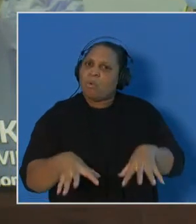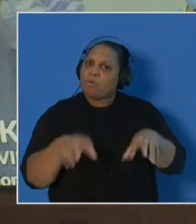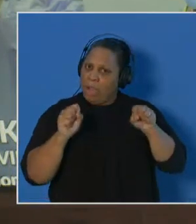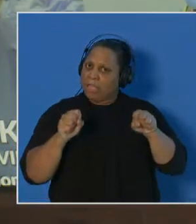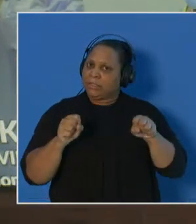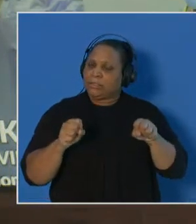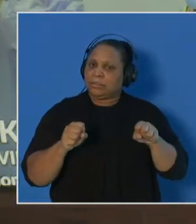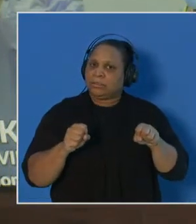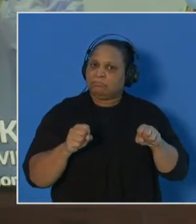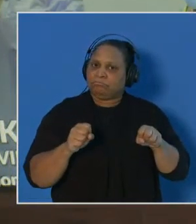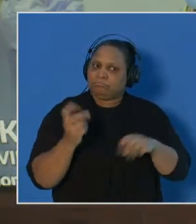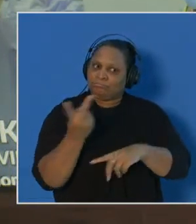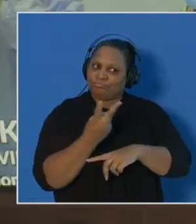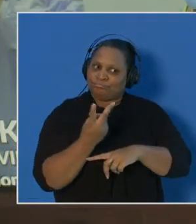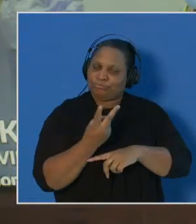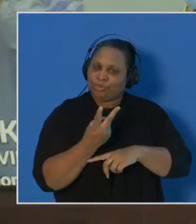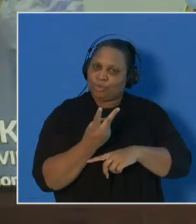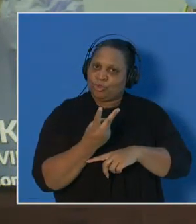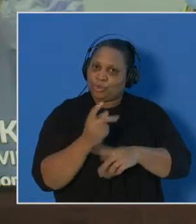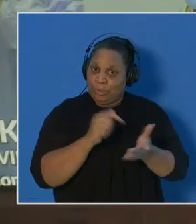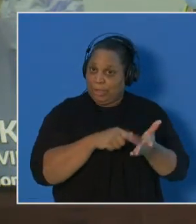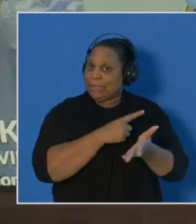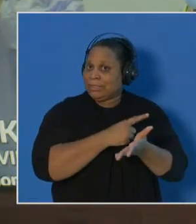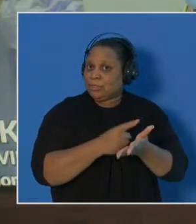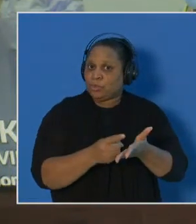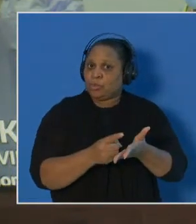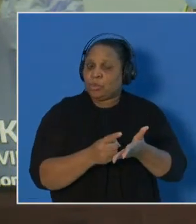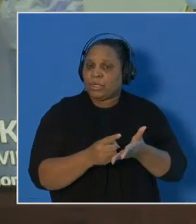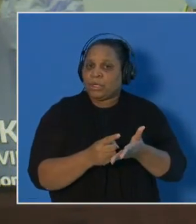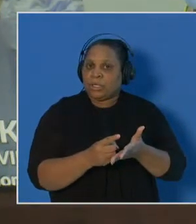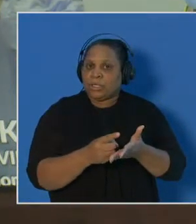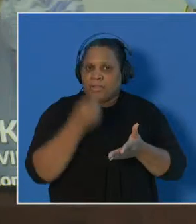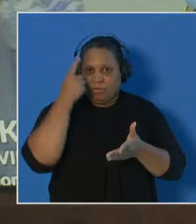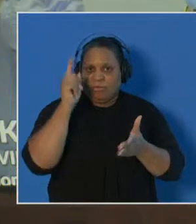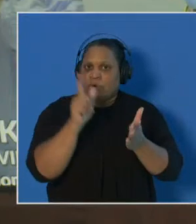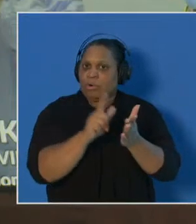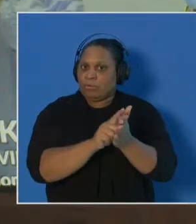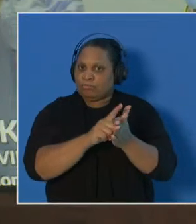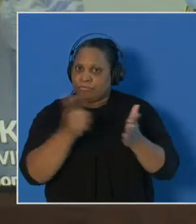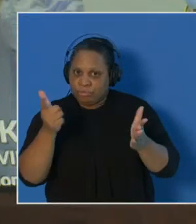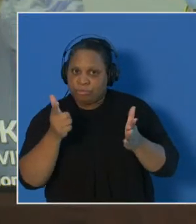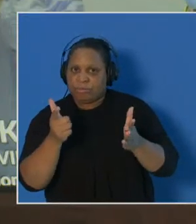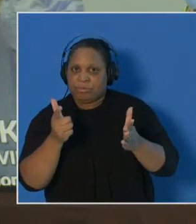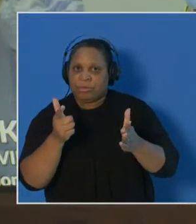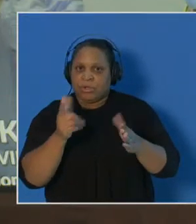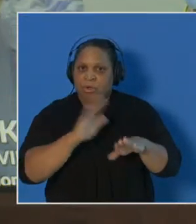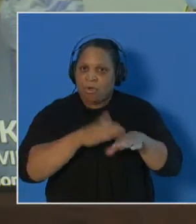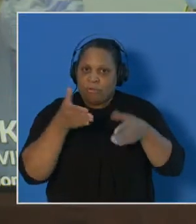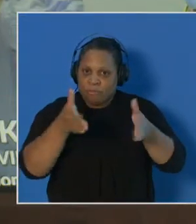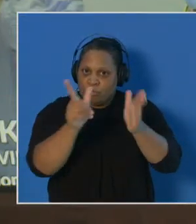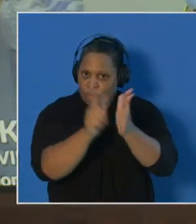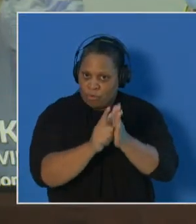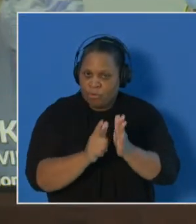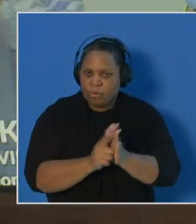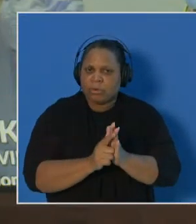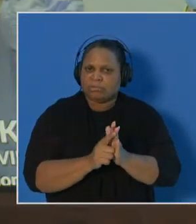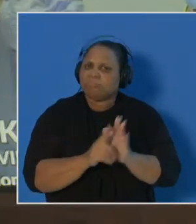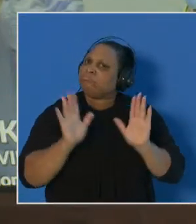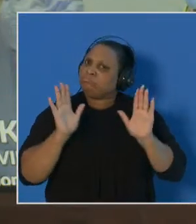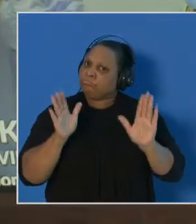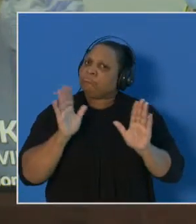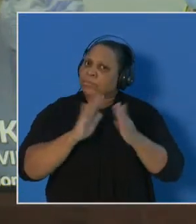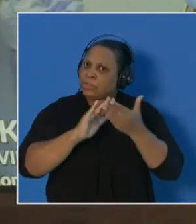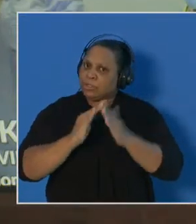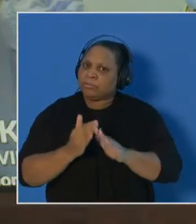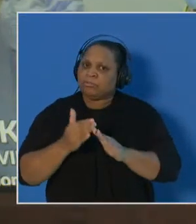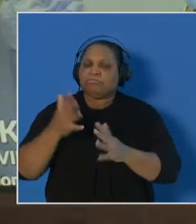with only 2 arrests this week for nighttime curfew breaches. This is indicative of excellent community engagement